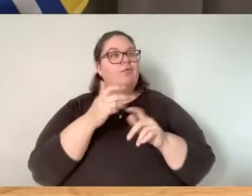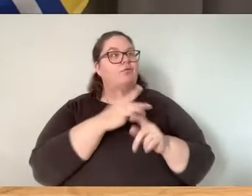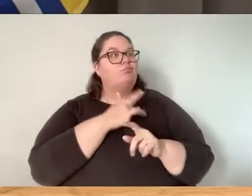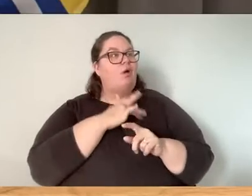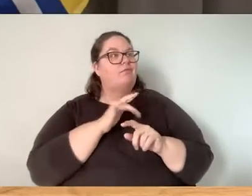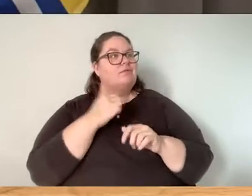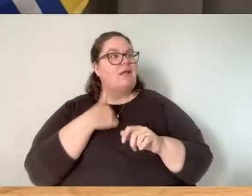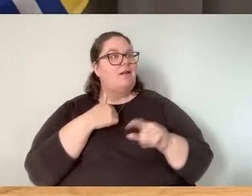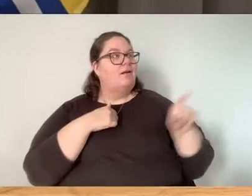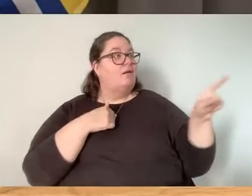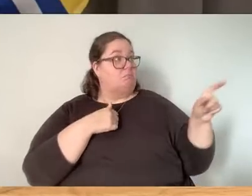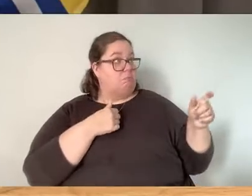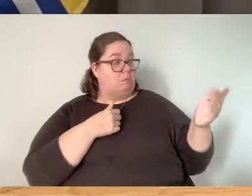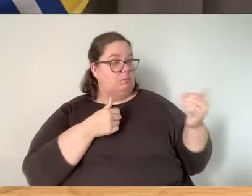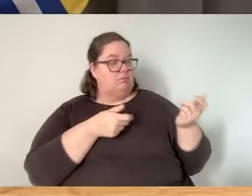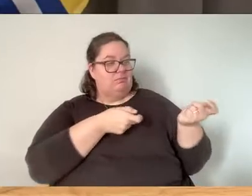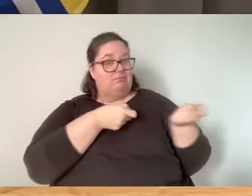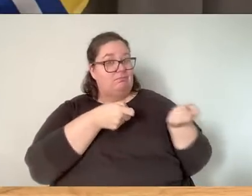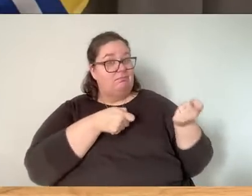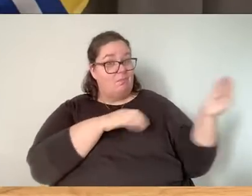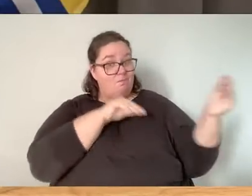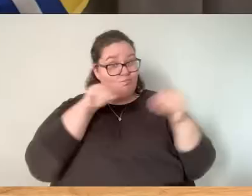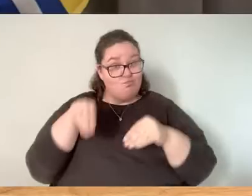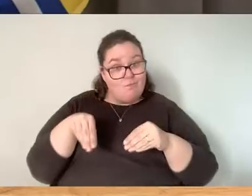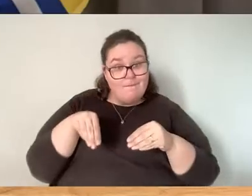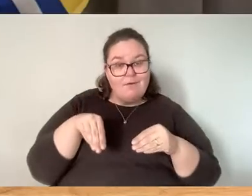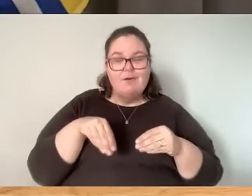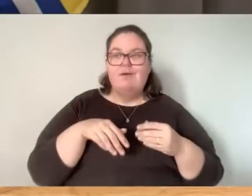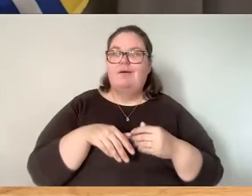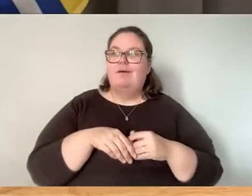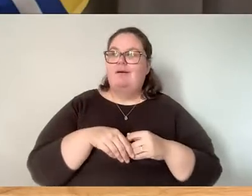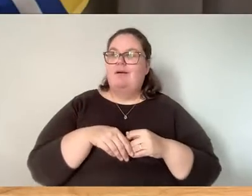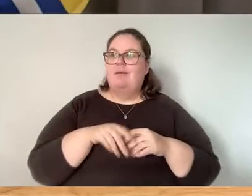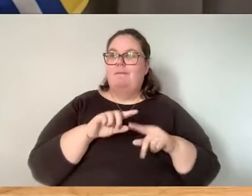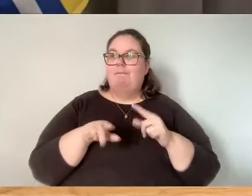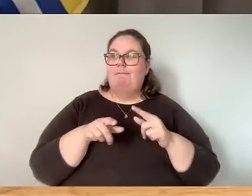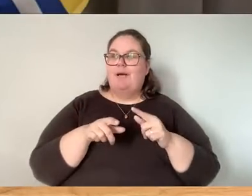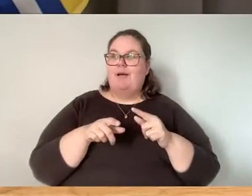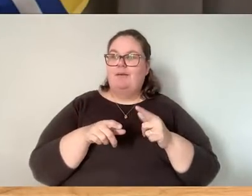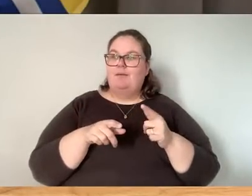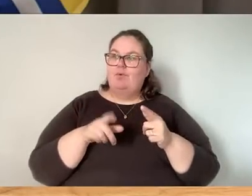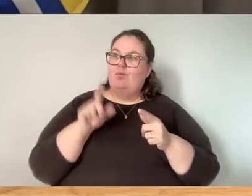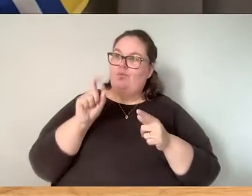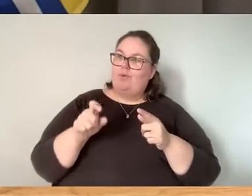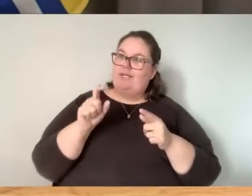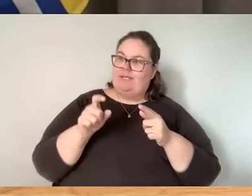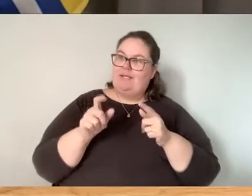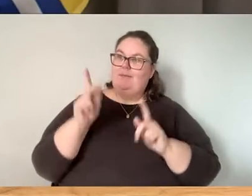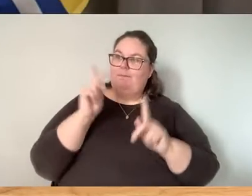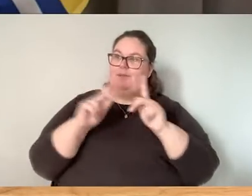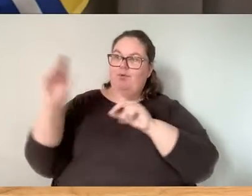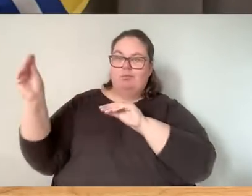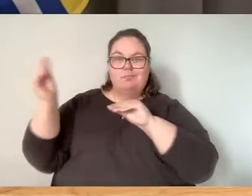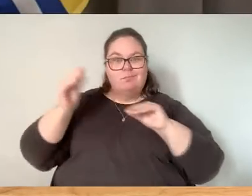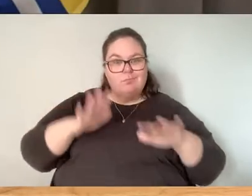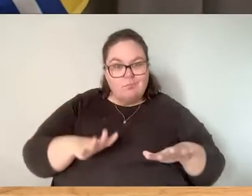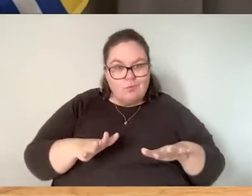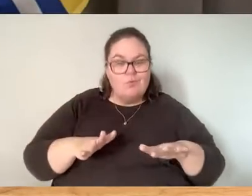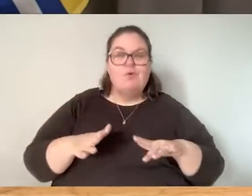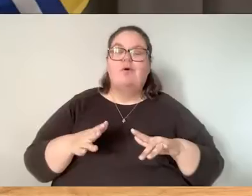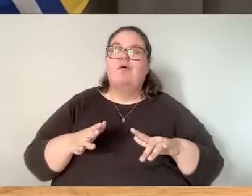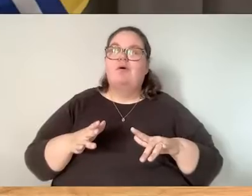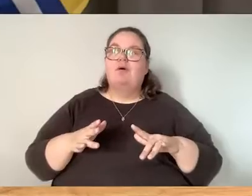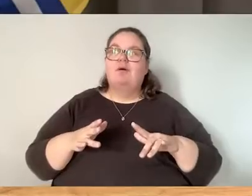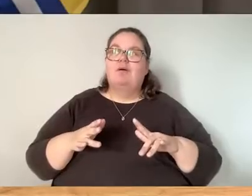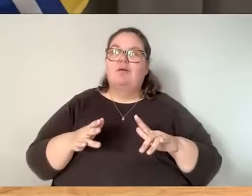country. But then we need economic immigrants to be able to cover another percentage. And